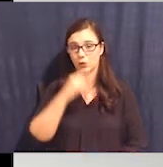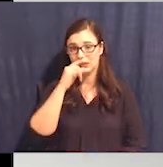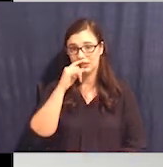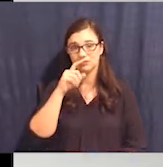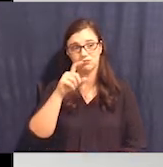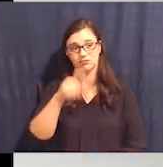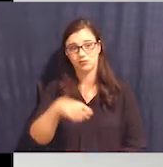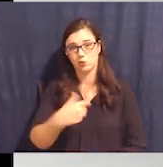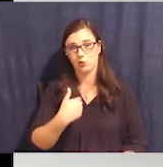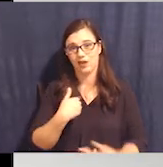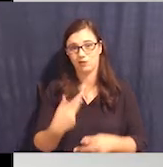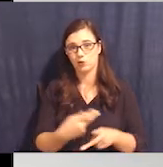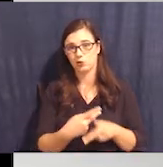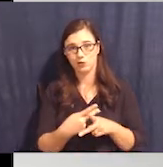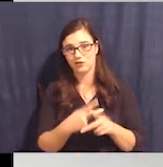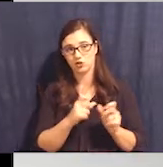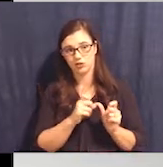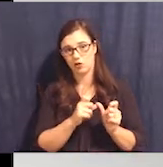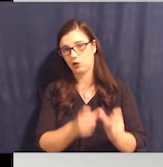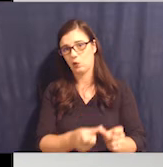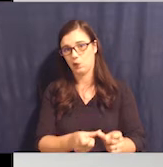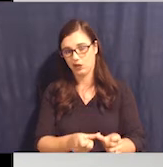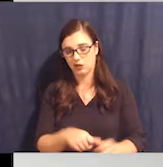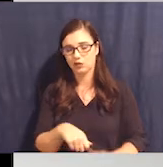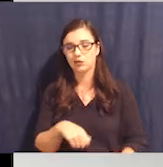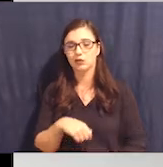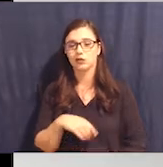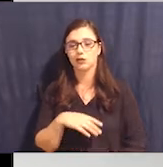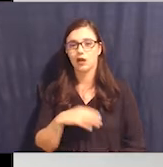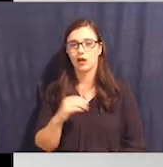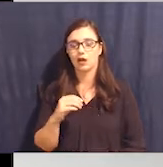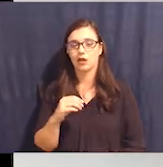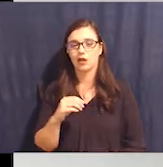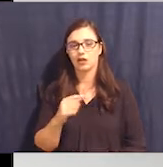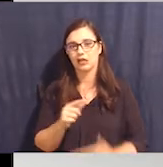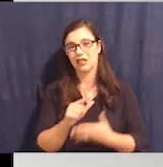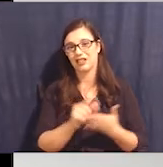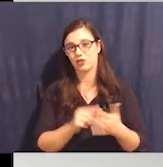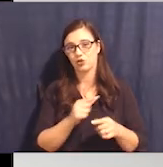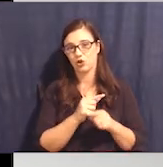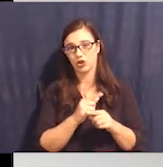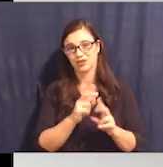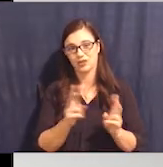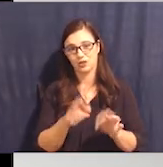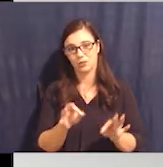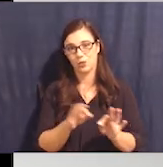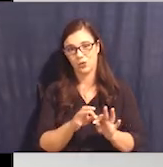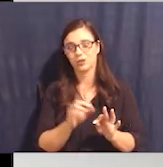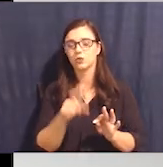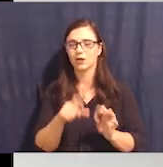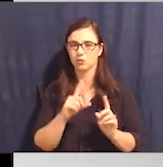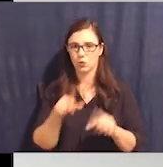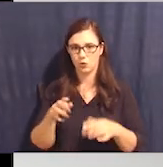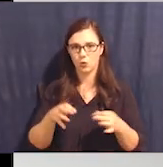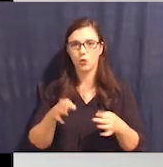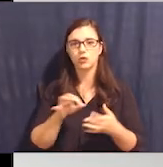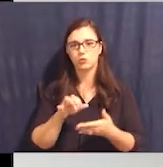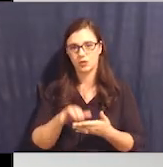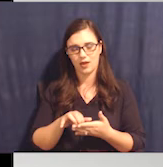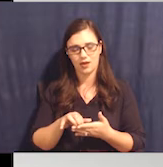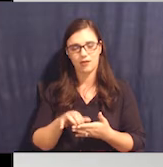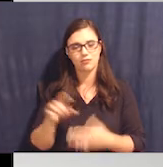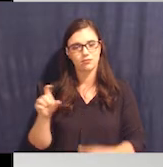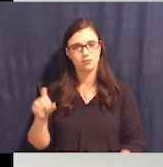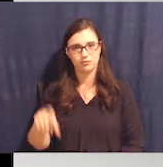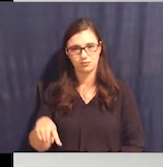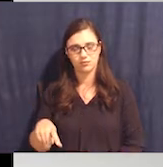Some of our kids do need to have supervision ongoing. Naming a legal guardian is very important. You have to go to